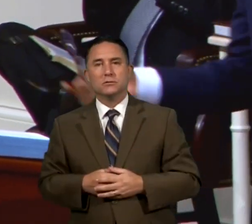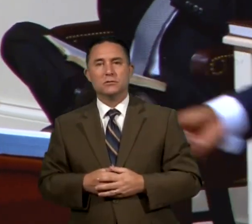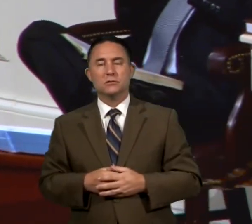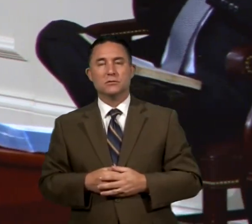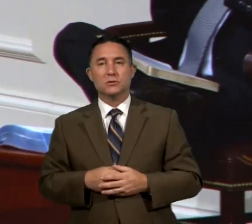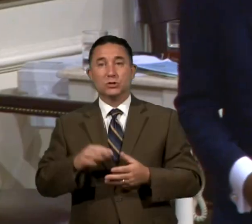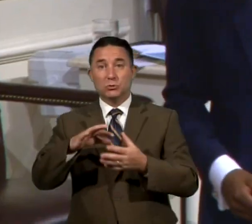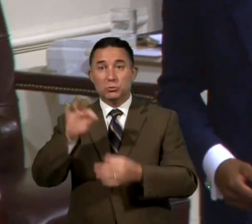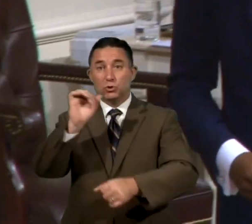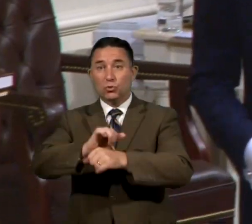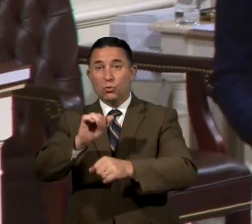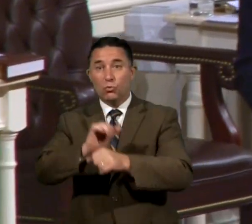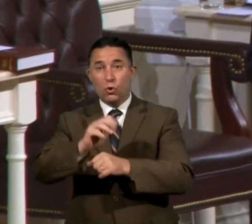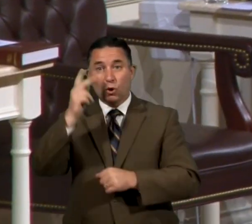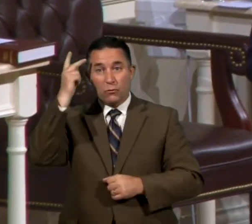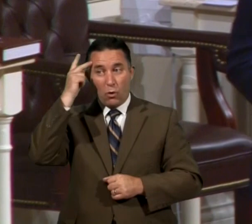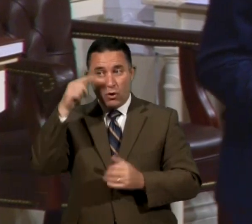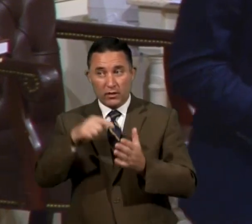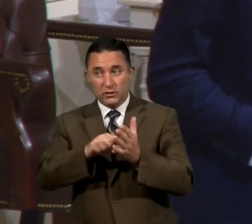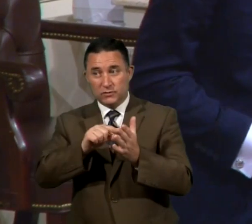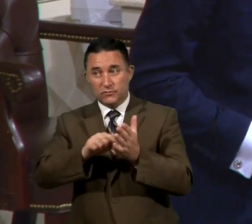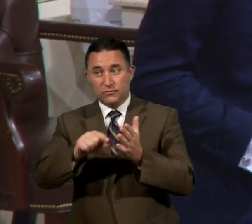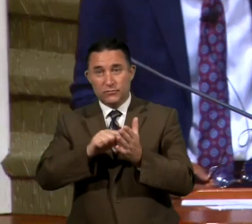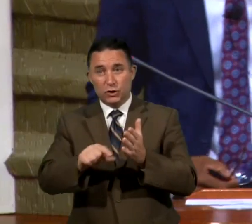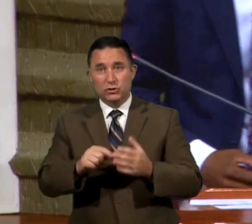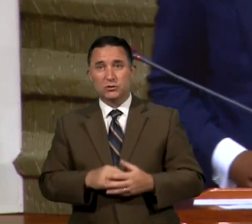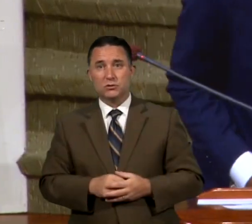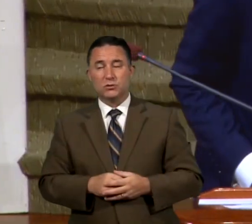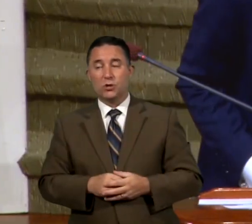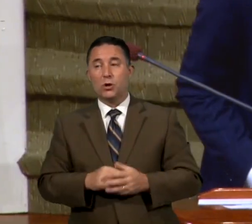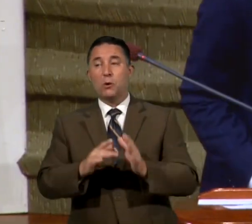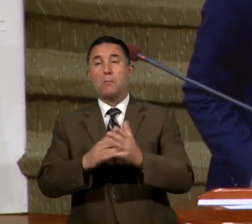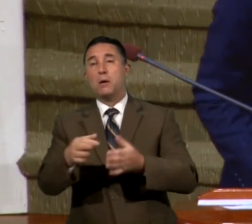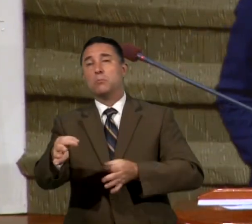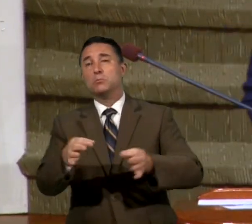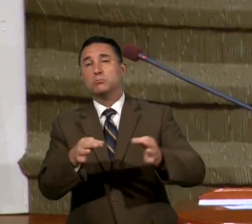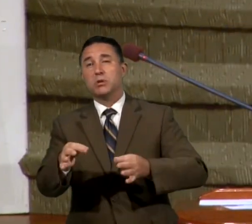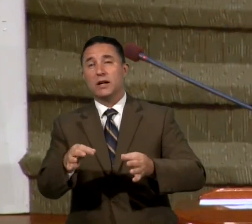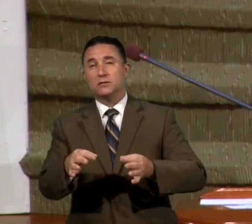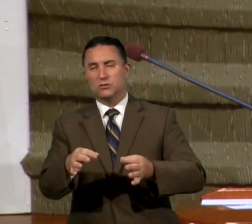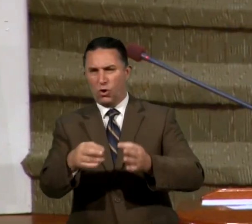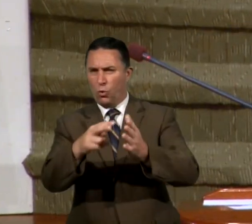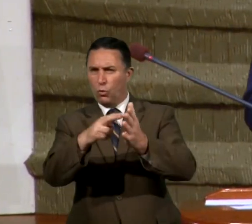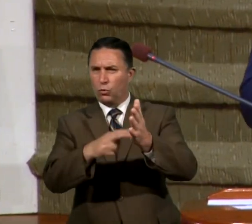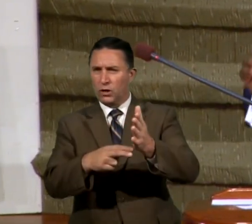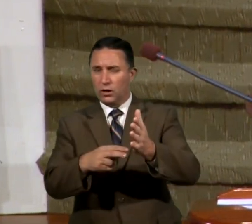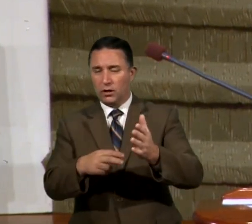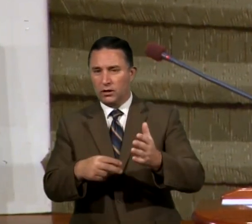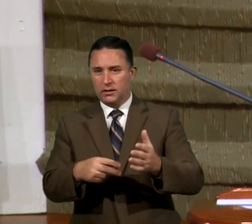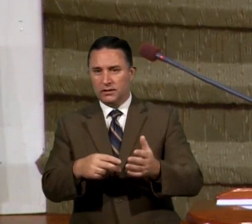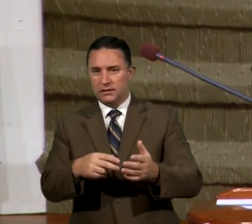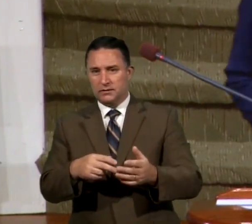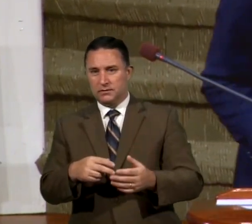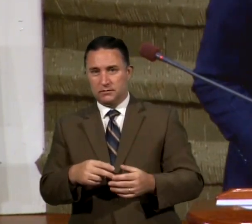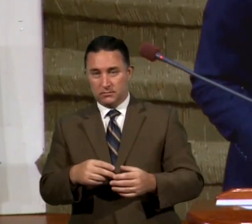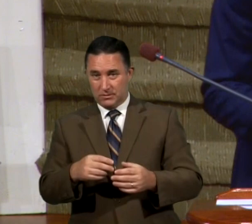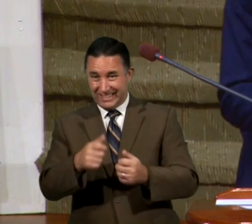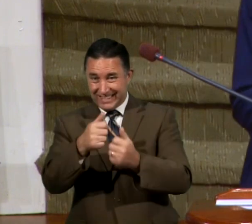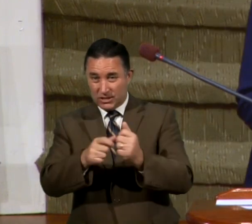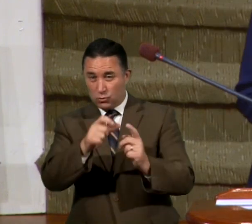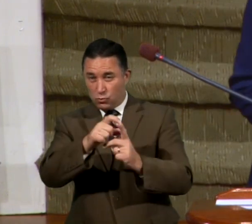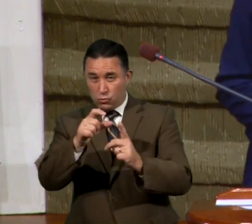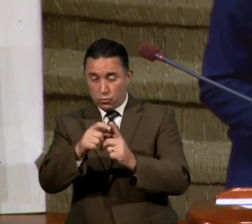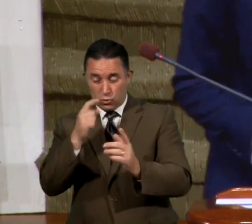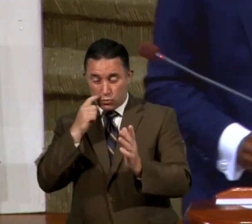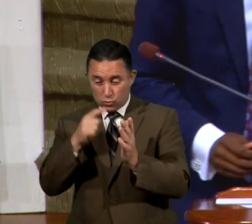Watch the spiritual work of Paul here in the text. The Bible says, I want you to read, listen, we're not going to skip over one word here because I want